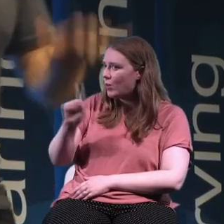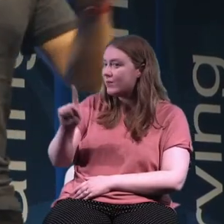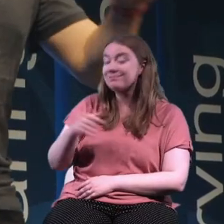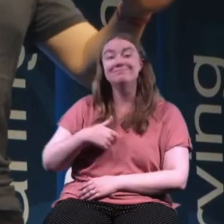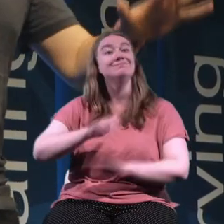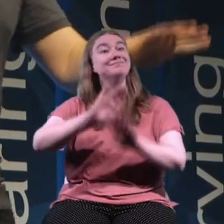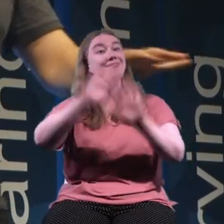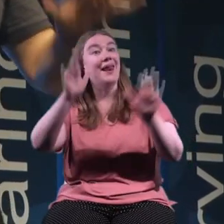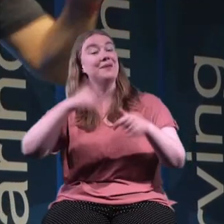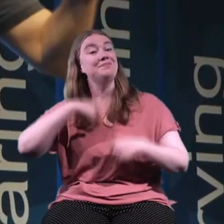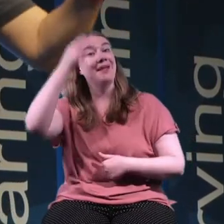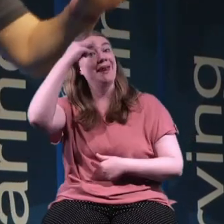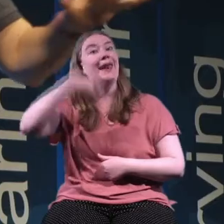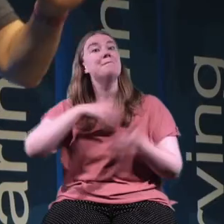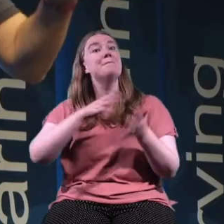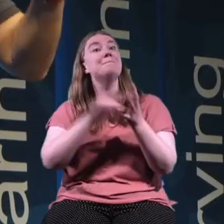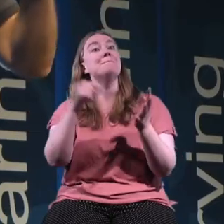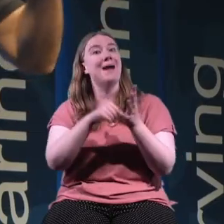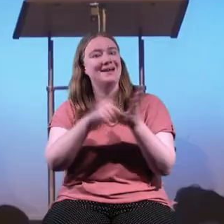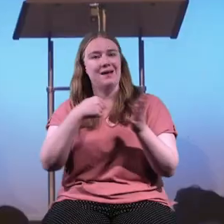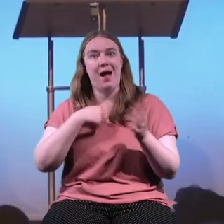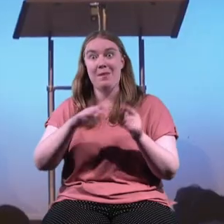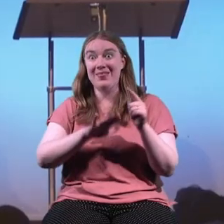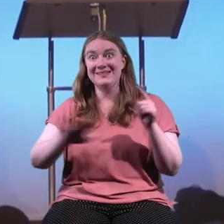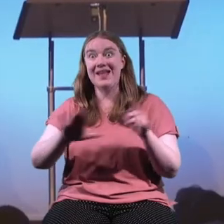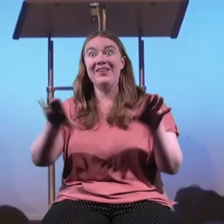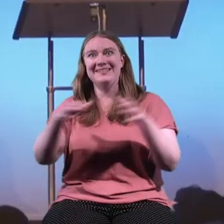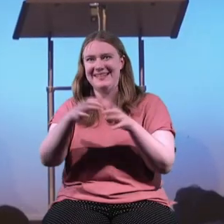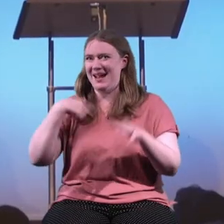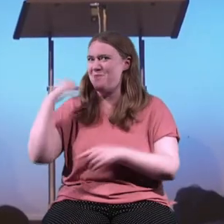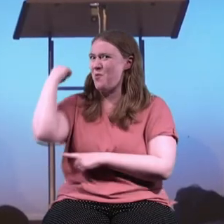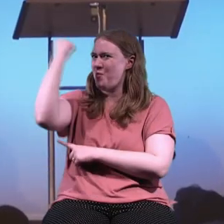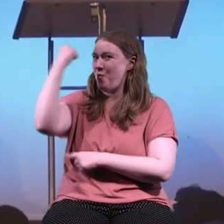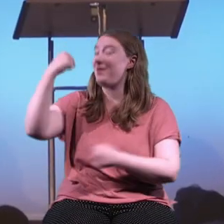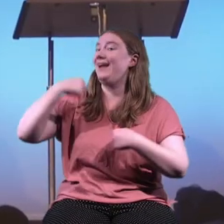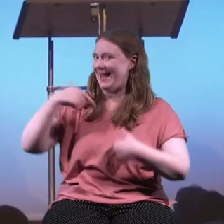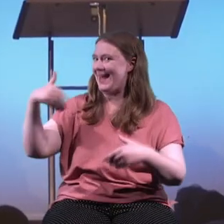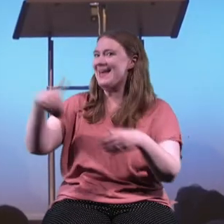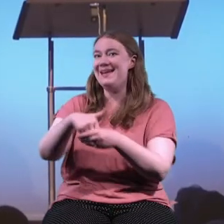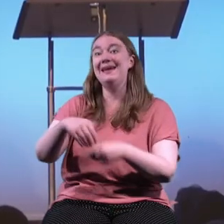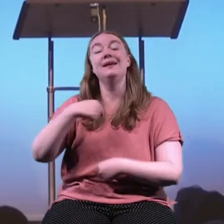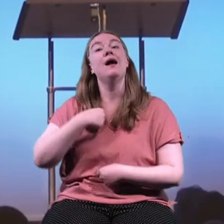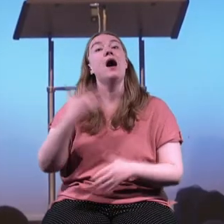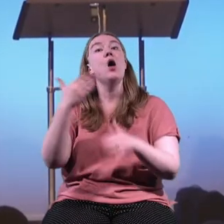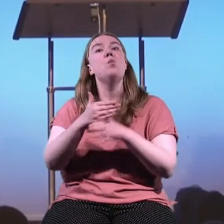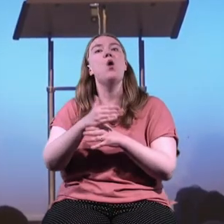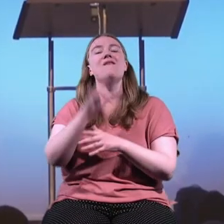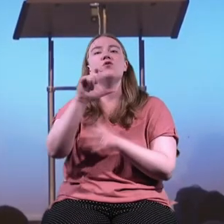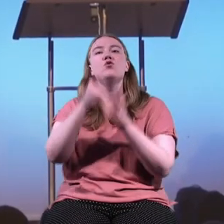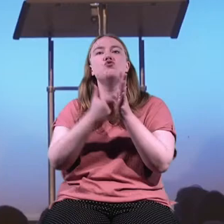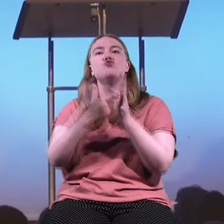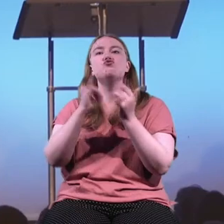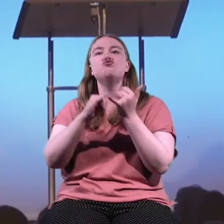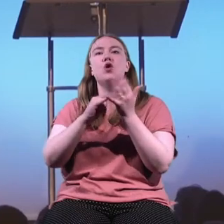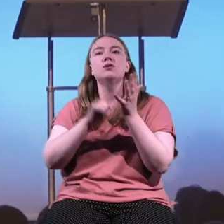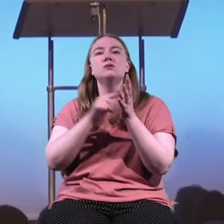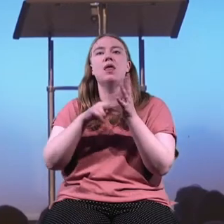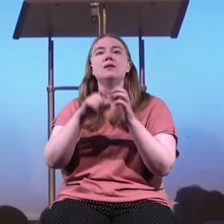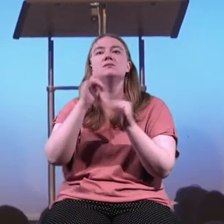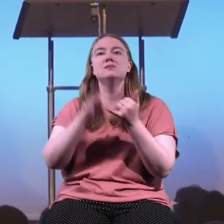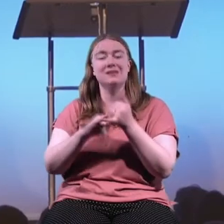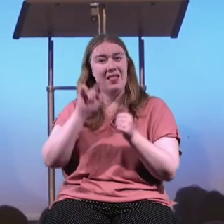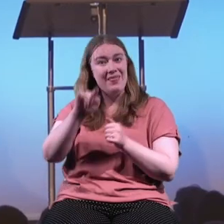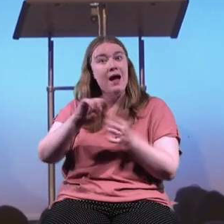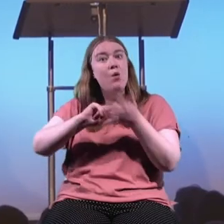I'm Matt, so part of the Southern team winning the shout-out, I think. I work for Crosslands, an organisation we help train people